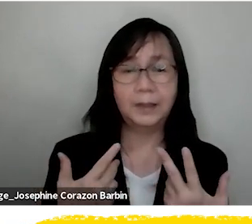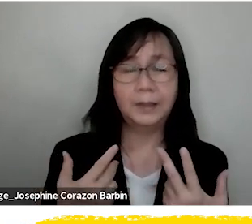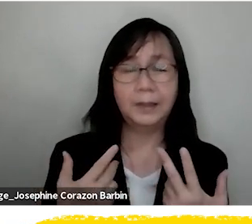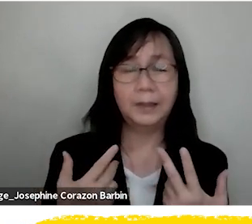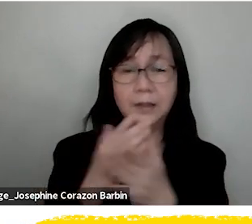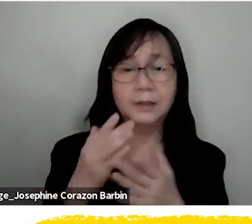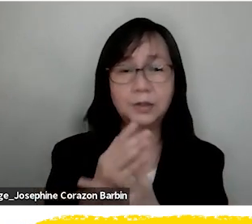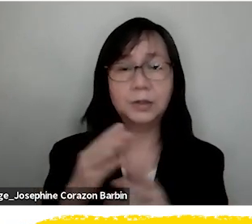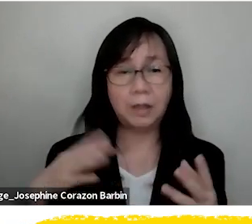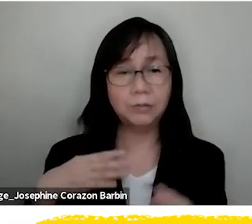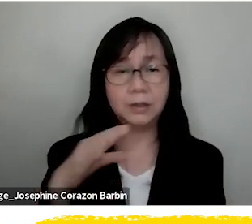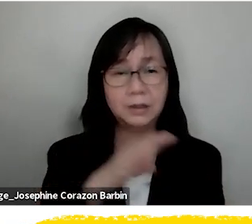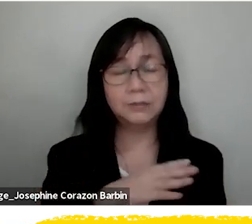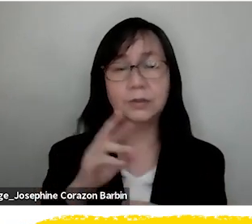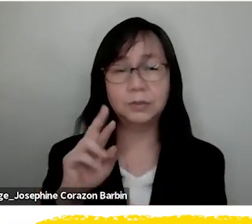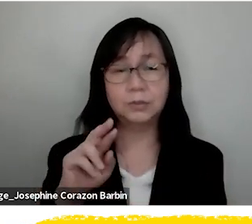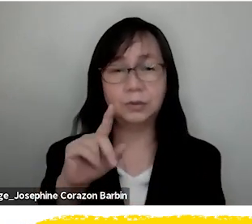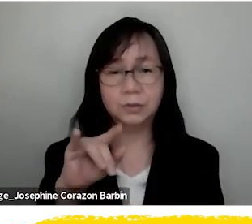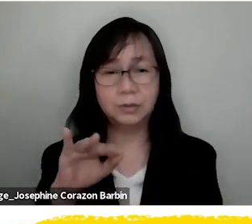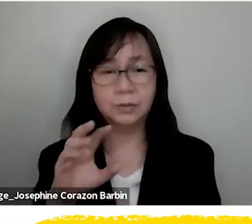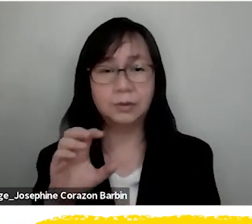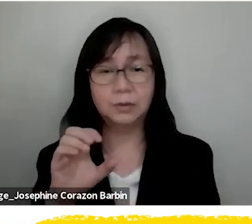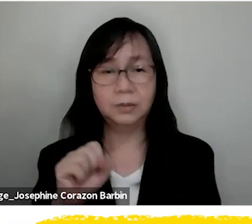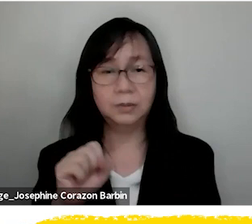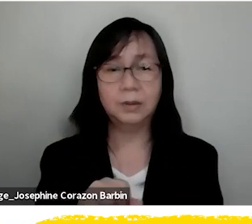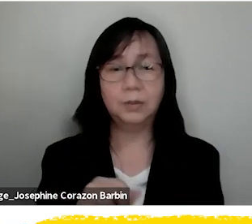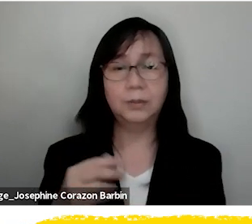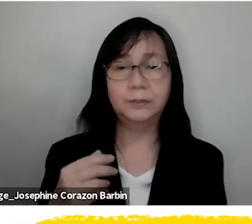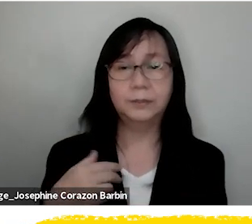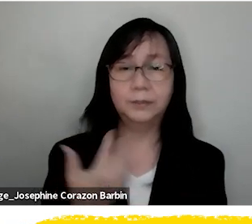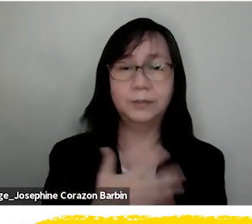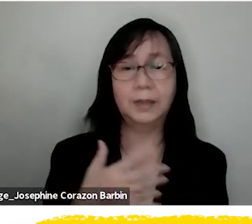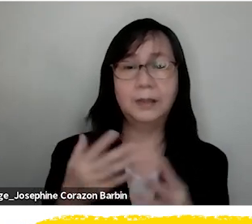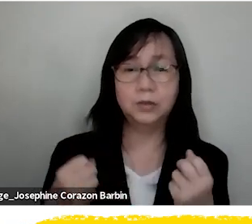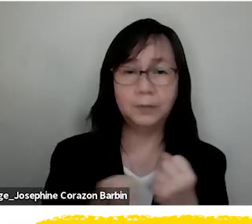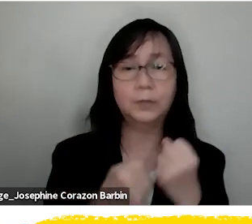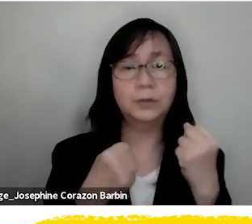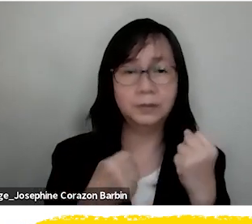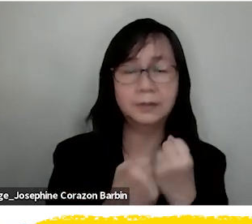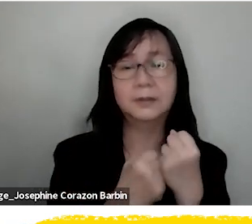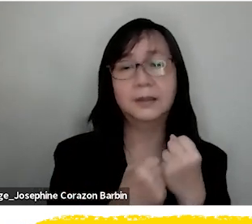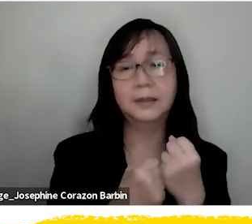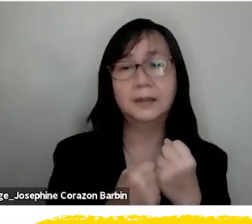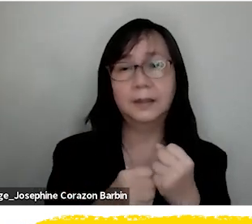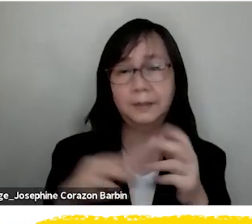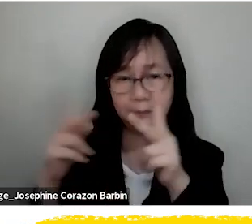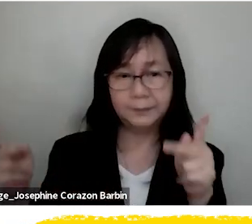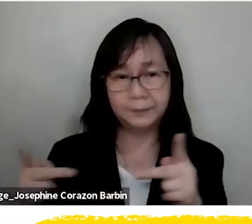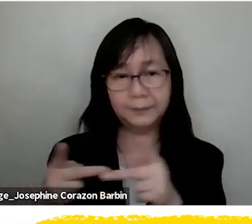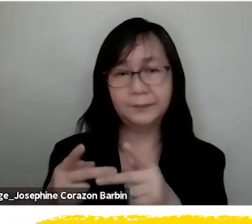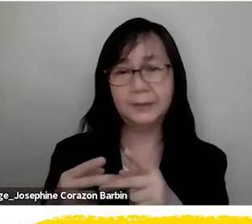Council resolution. And we want to support strategic litigation as well, the national level